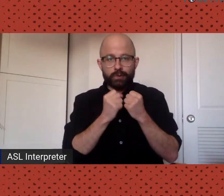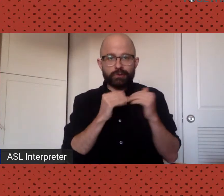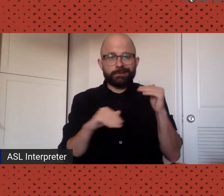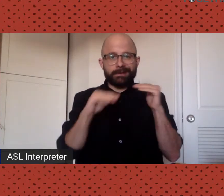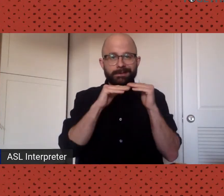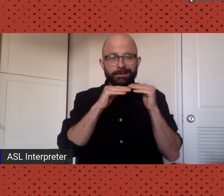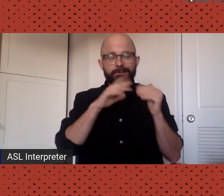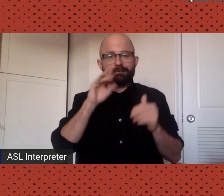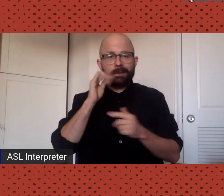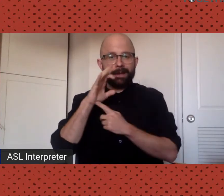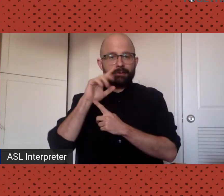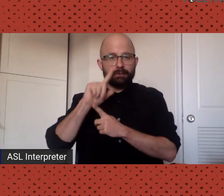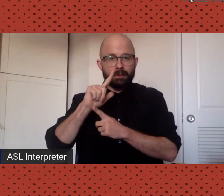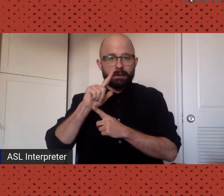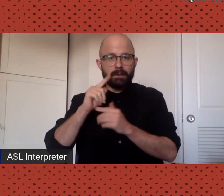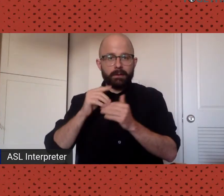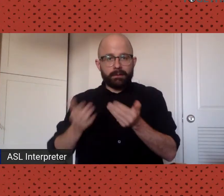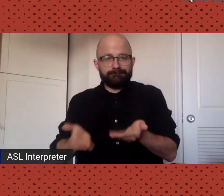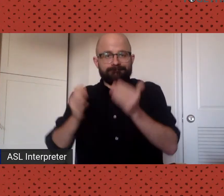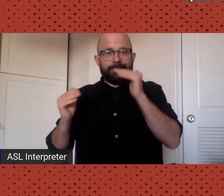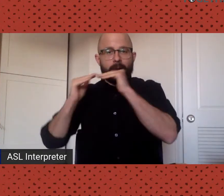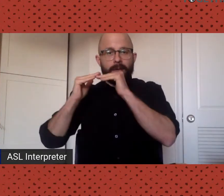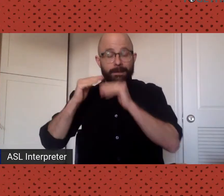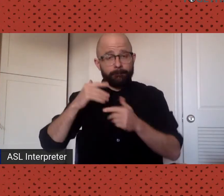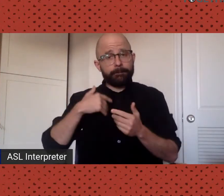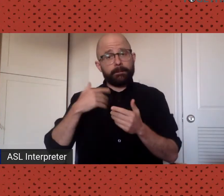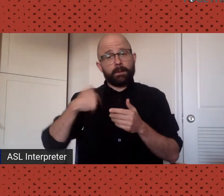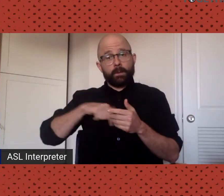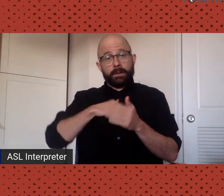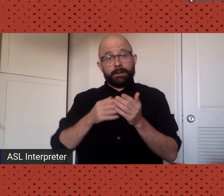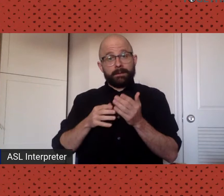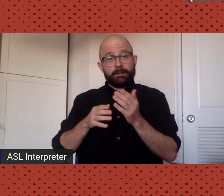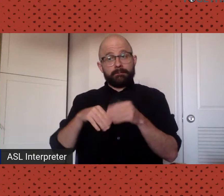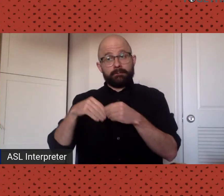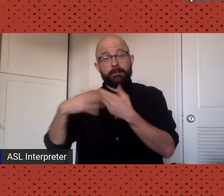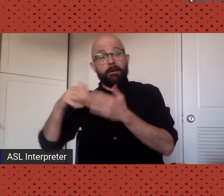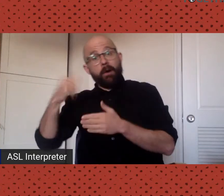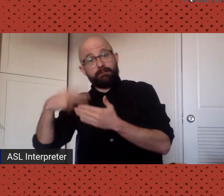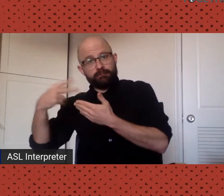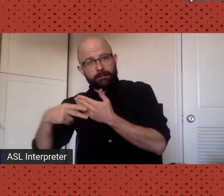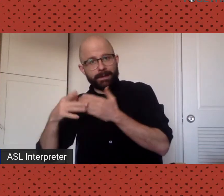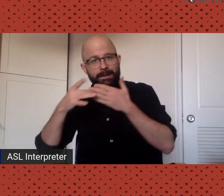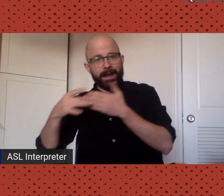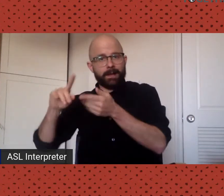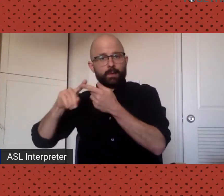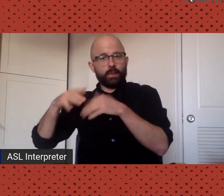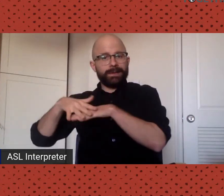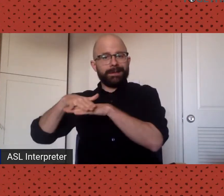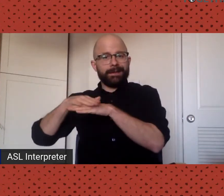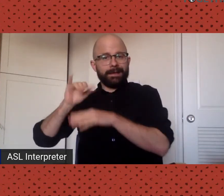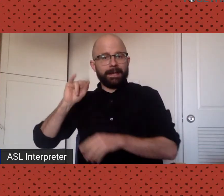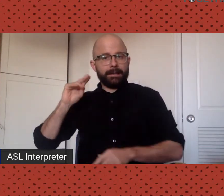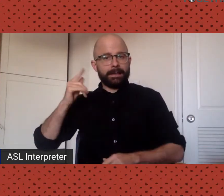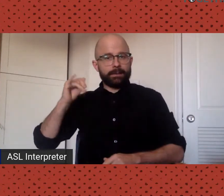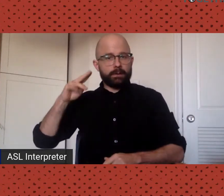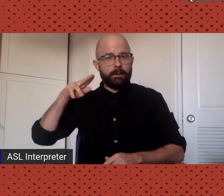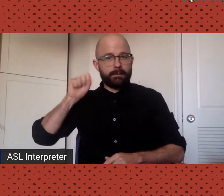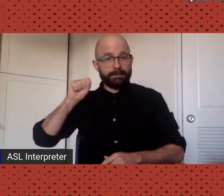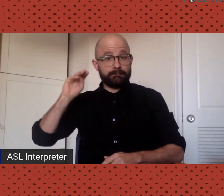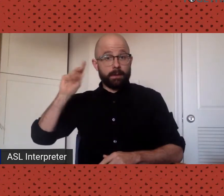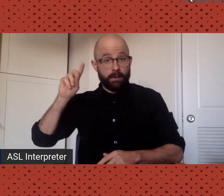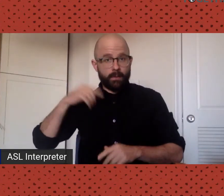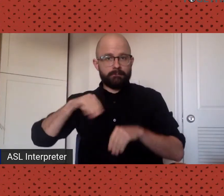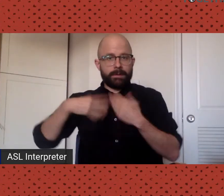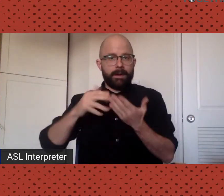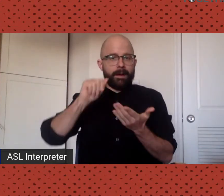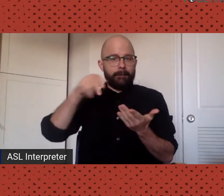equity. Since then, we've developed a new project called Guide to Indigenous Maryland. And in this project, we are developing an app and a website that